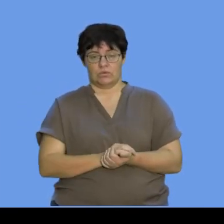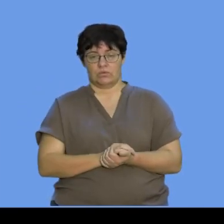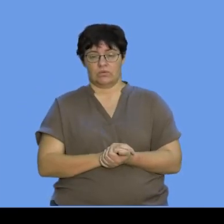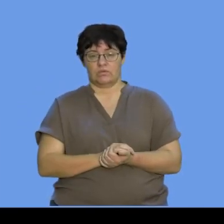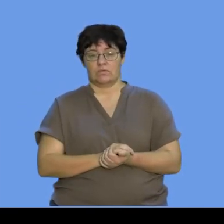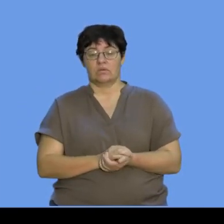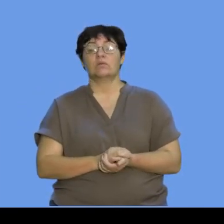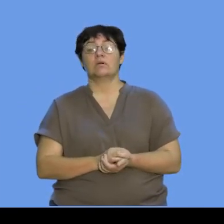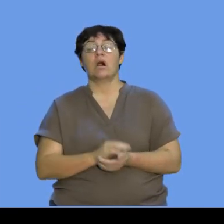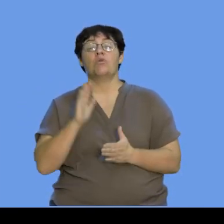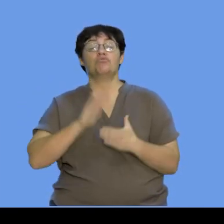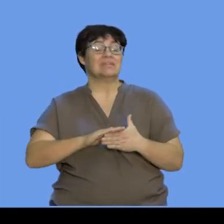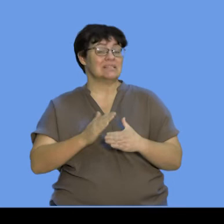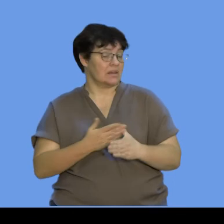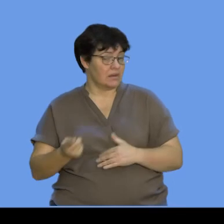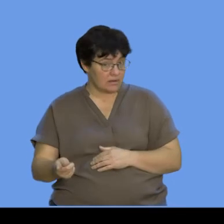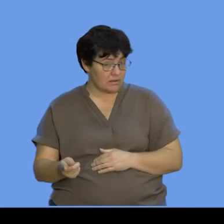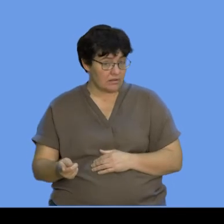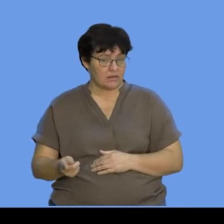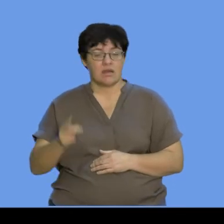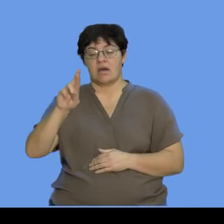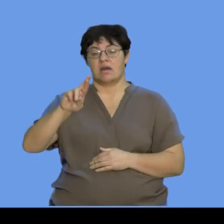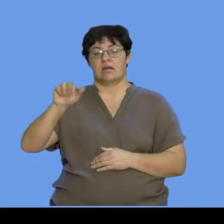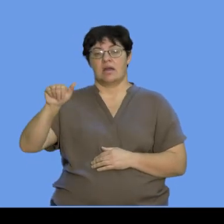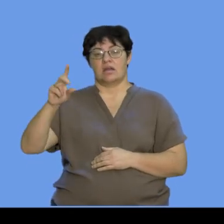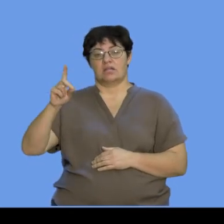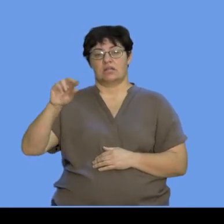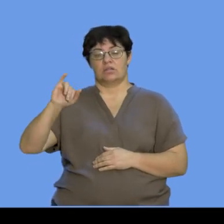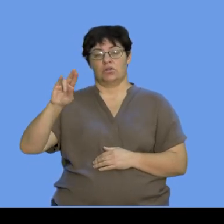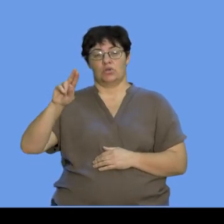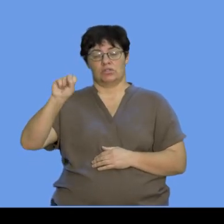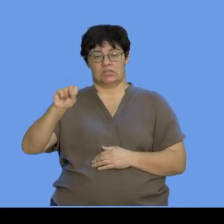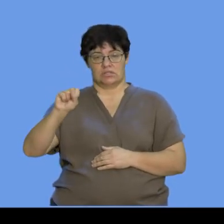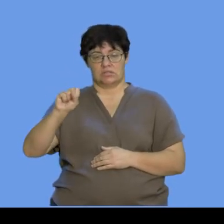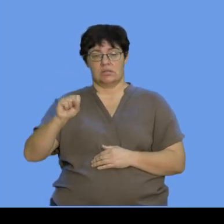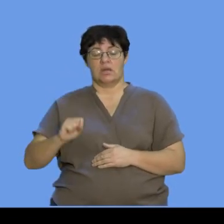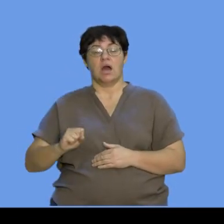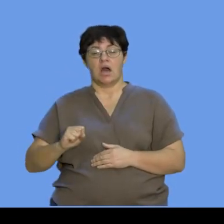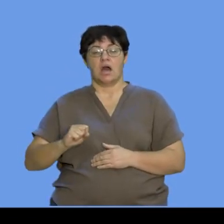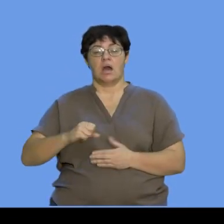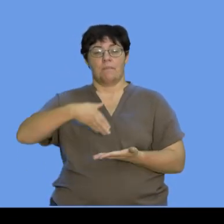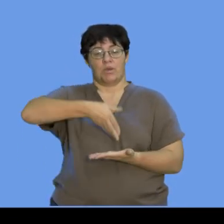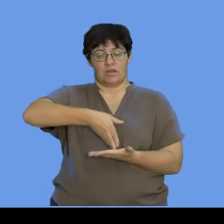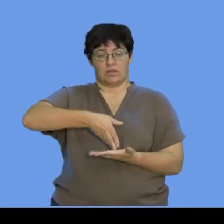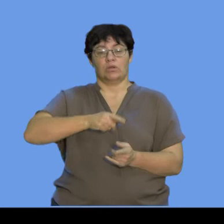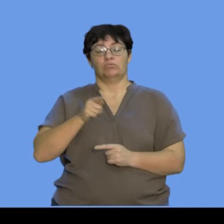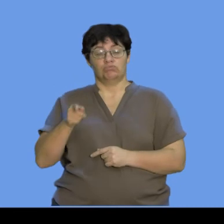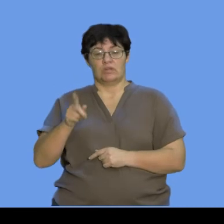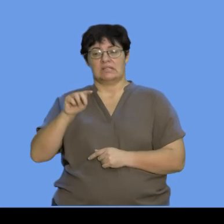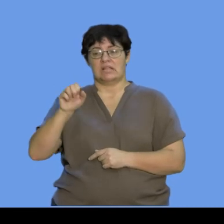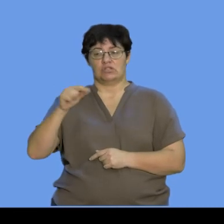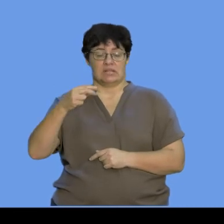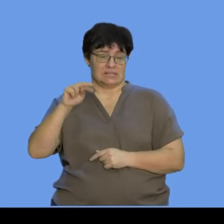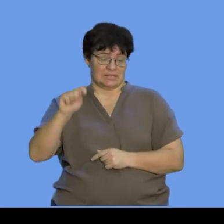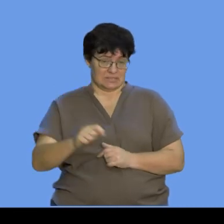my reason for this will be a radius perpendicular to tangent.